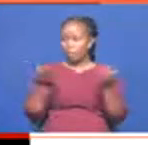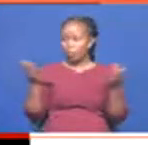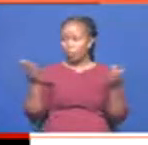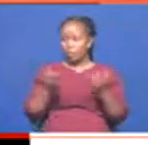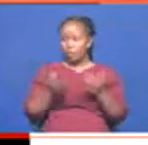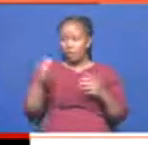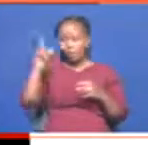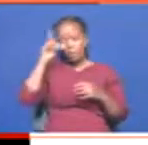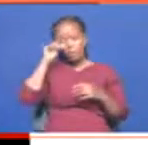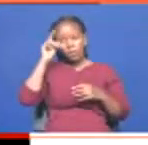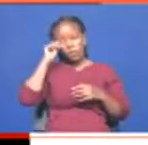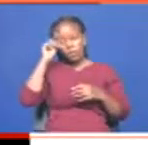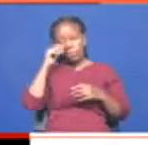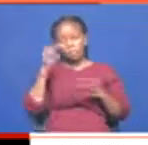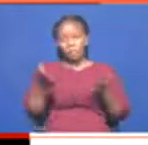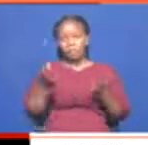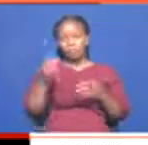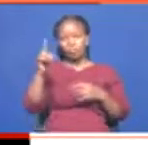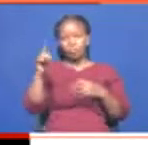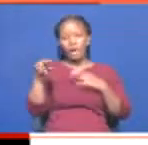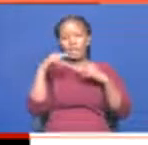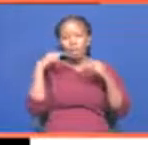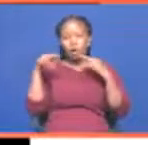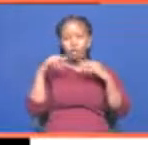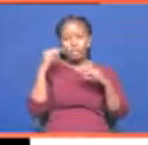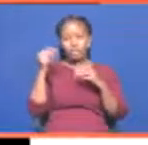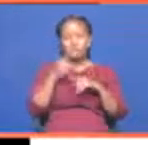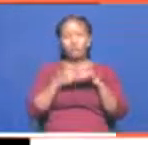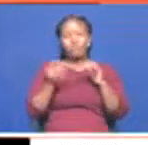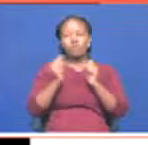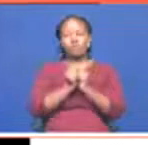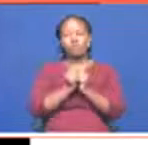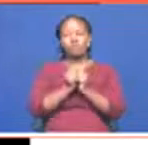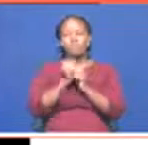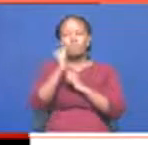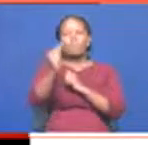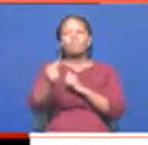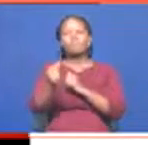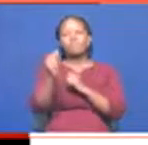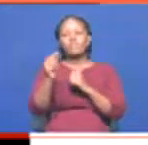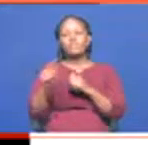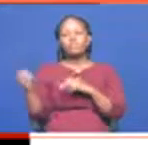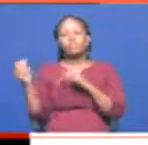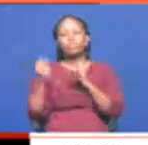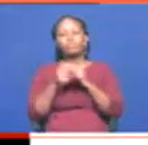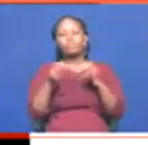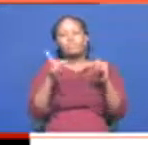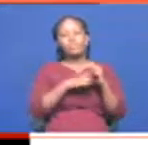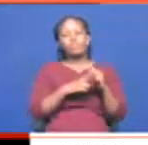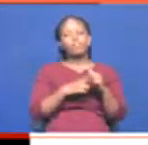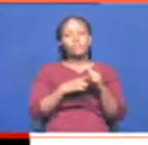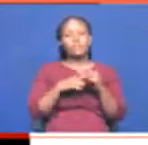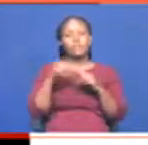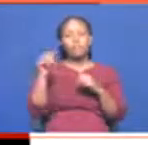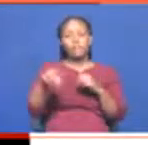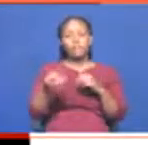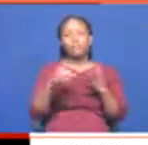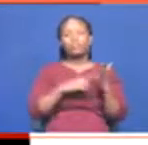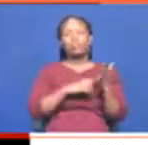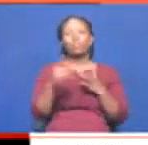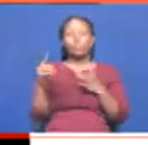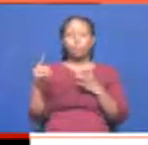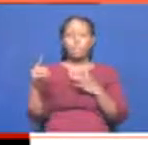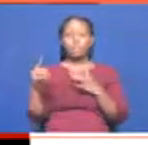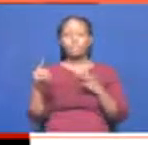Mombasa Beach Hotel from 15th to 17th this week,